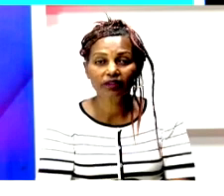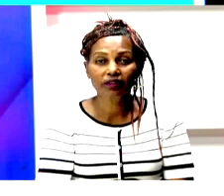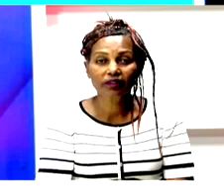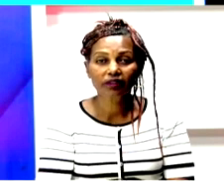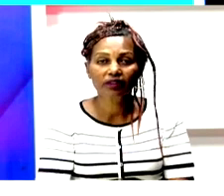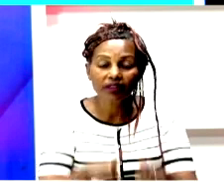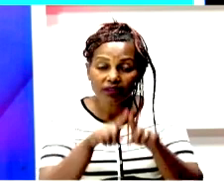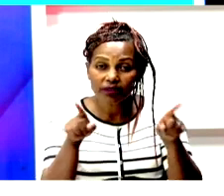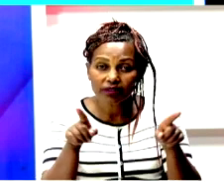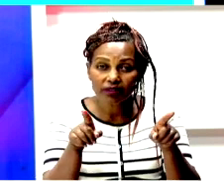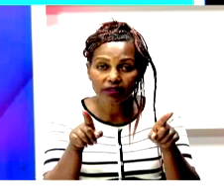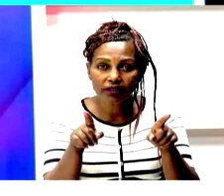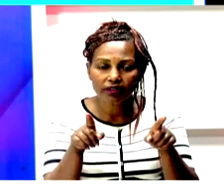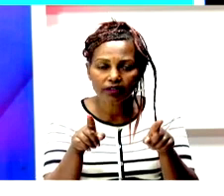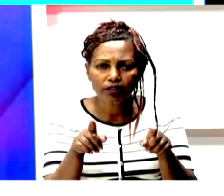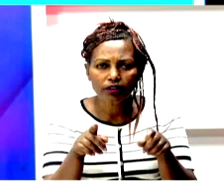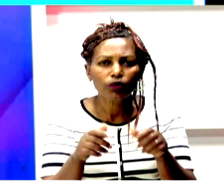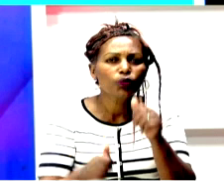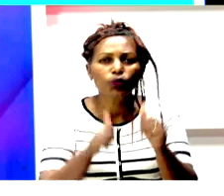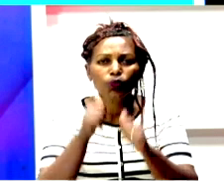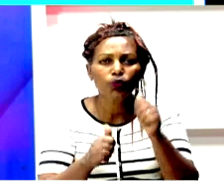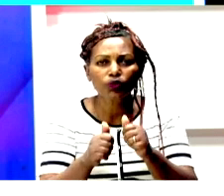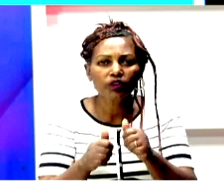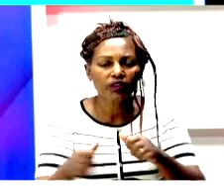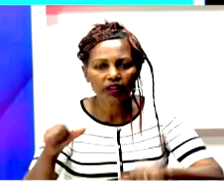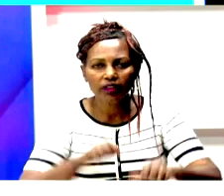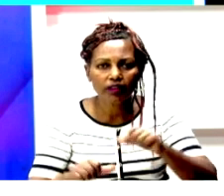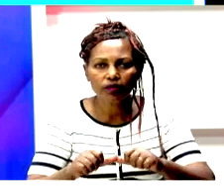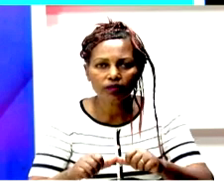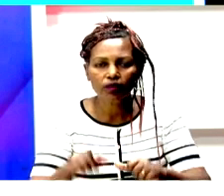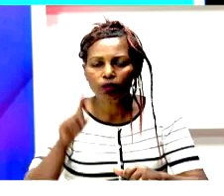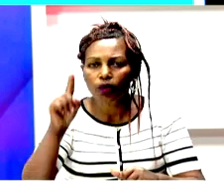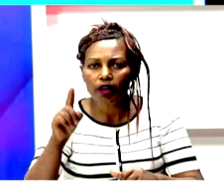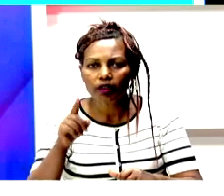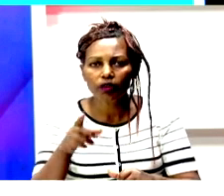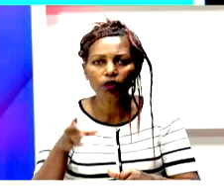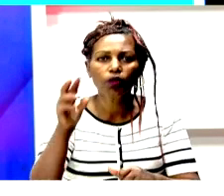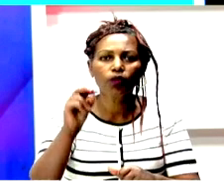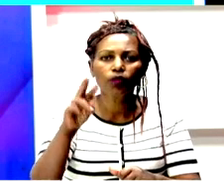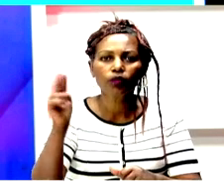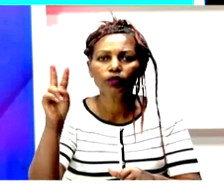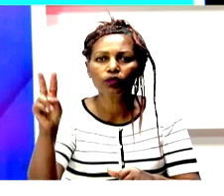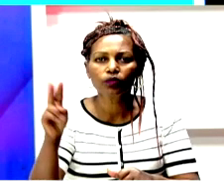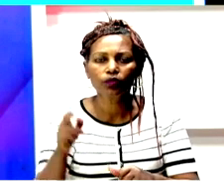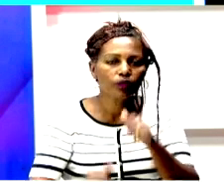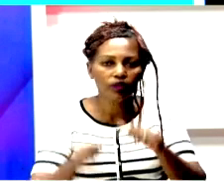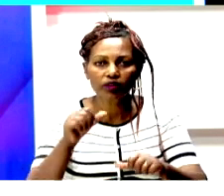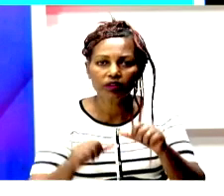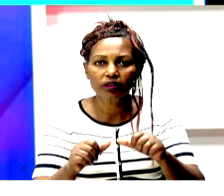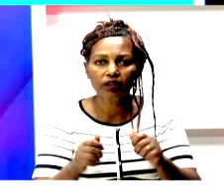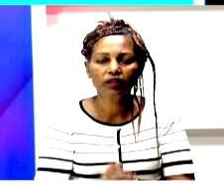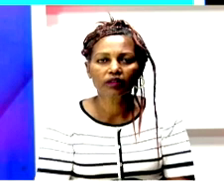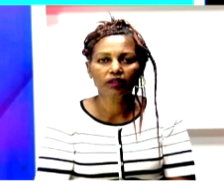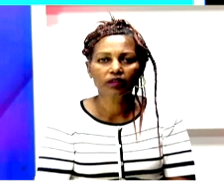Which one is called active voice? One or two? Sentence one or two? Which one is also